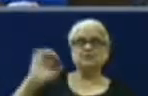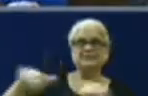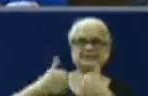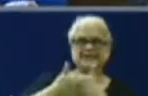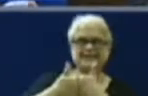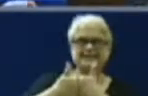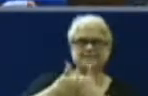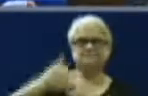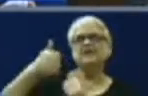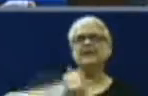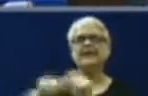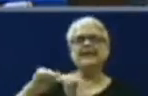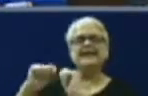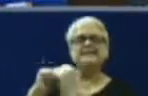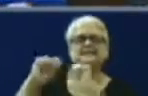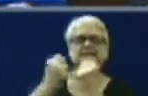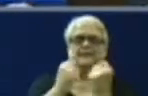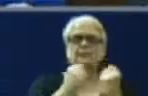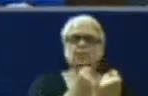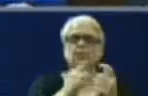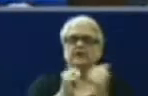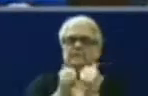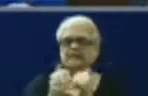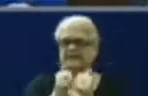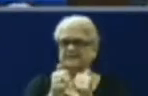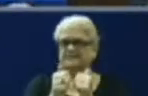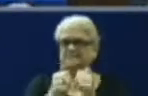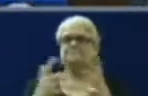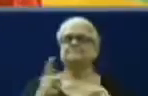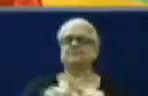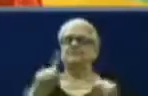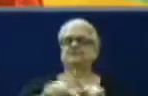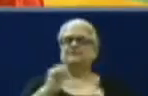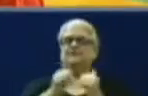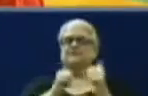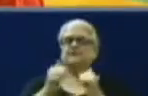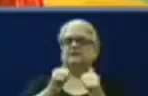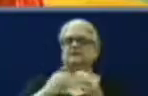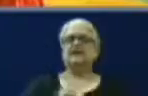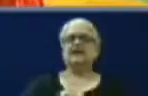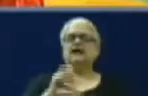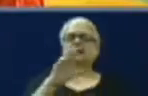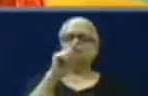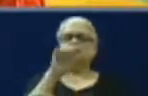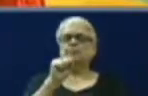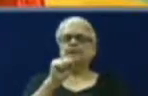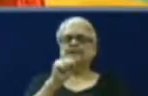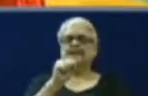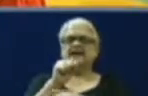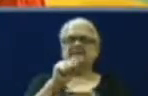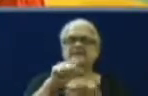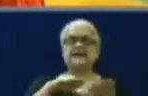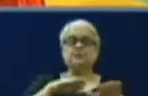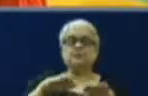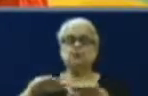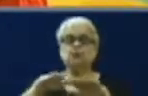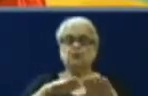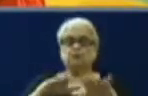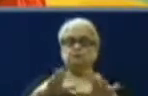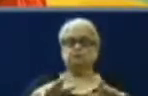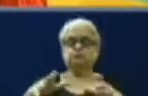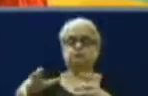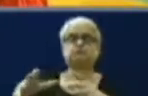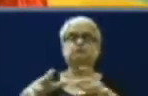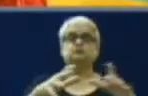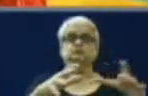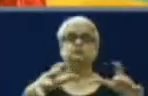time competition to design a robot that can move across the playing field and complete different maneuvers to earn points. In